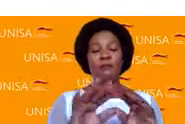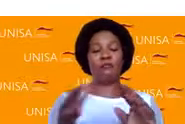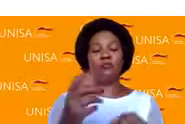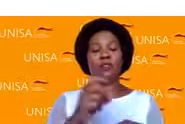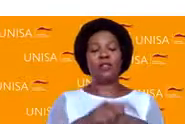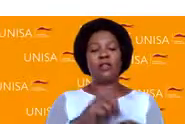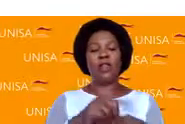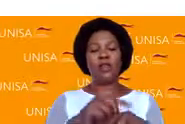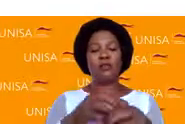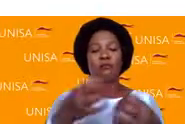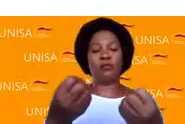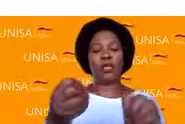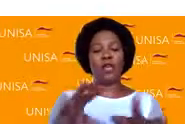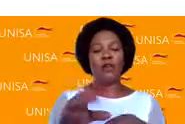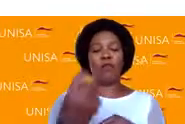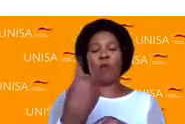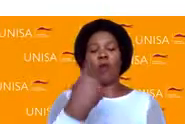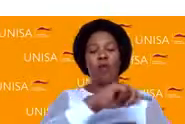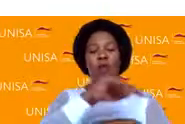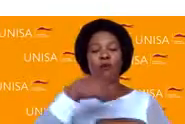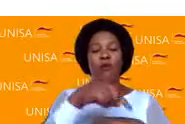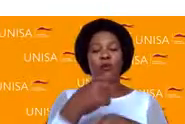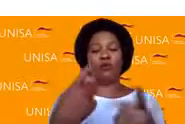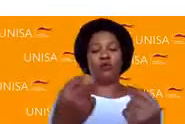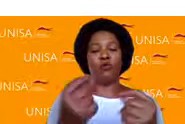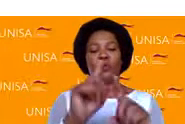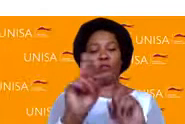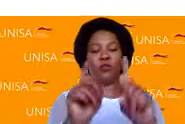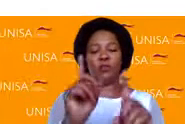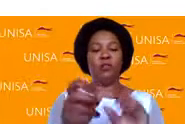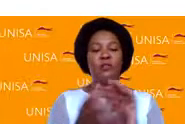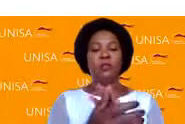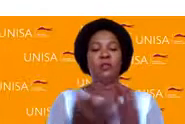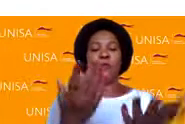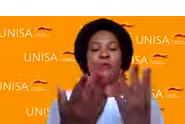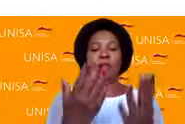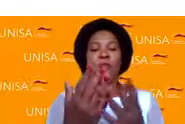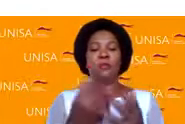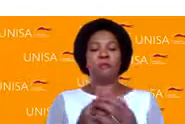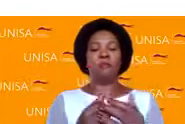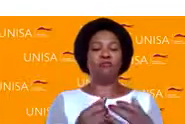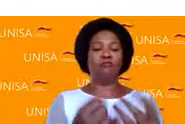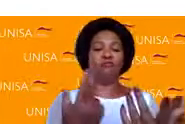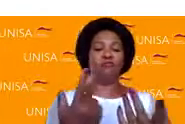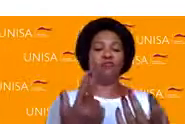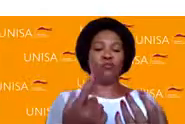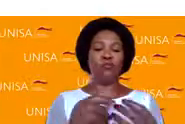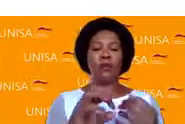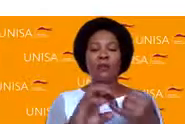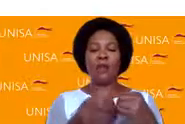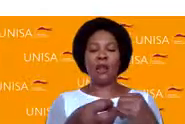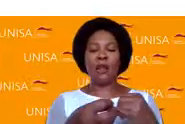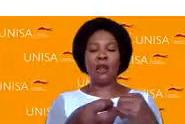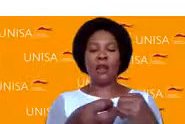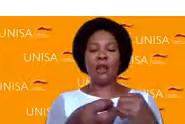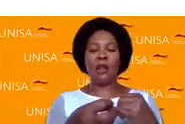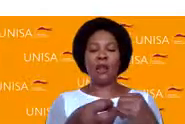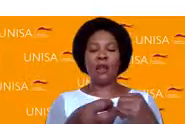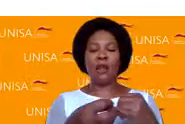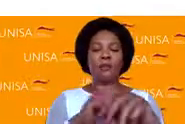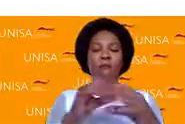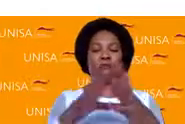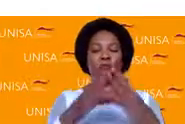it. So you only have 1 hour to do the quiz. You might have only one attempt or multiple attempts to complete this